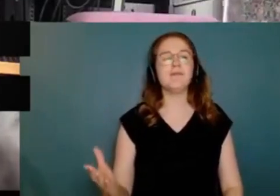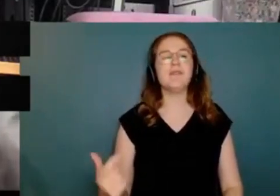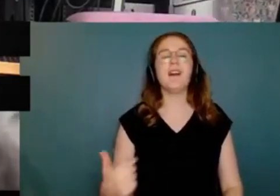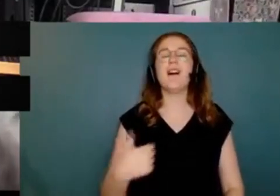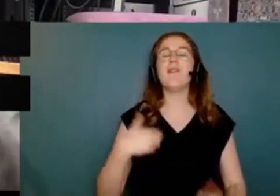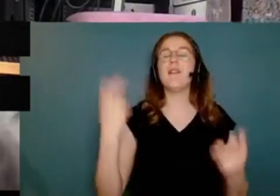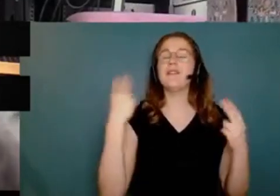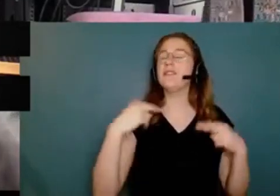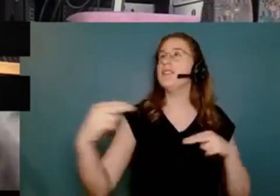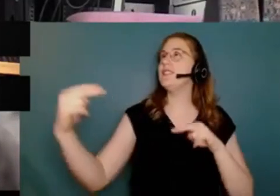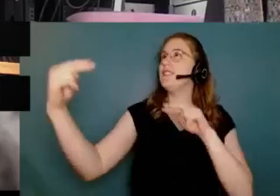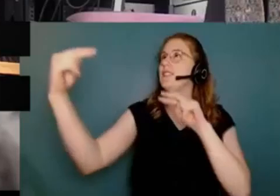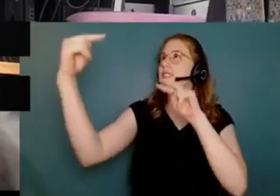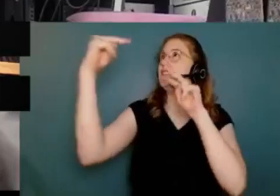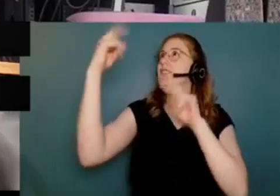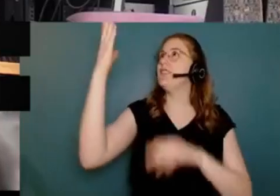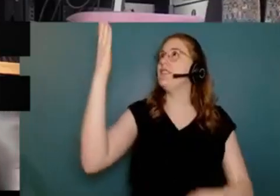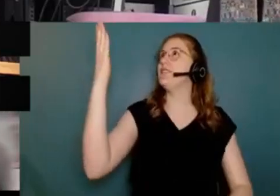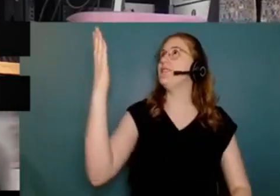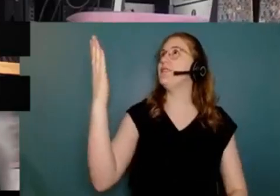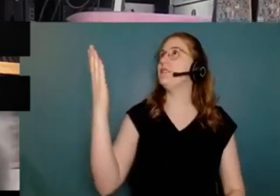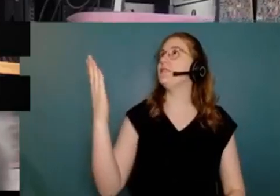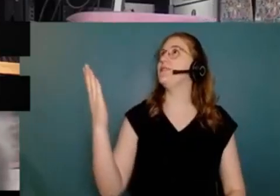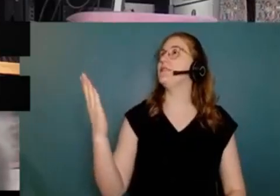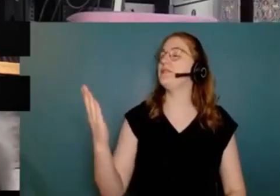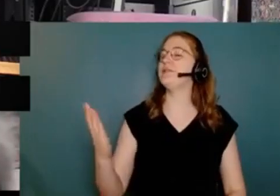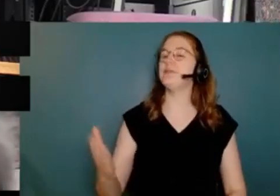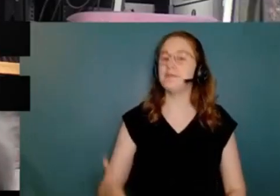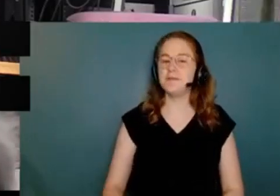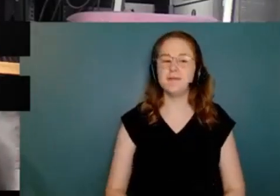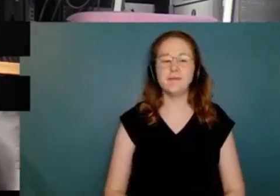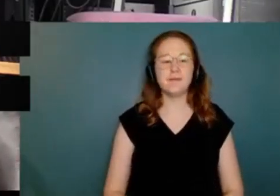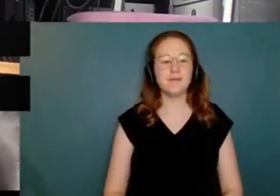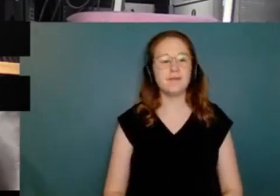I want to see you.